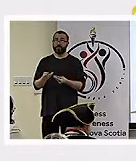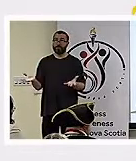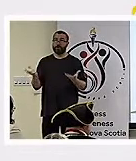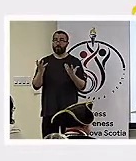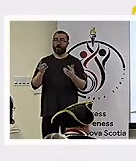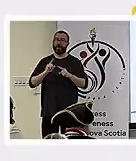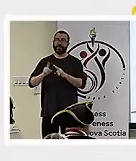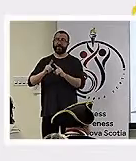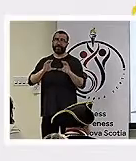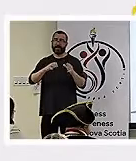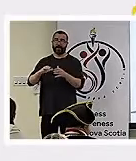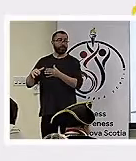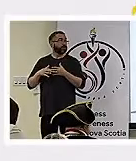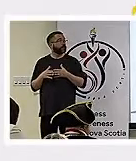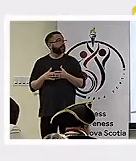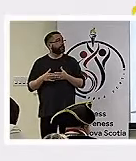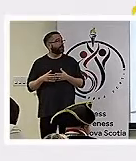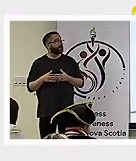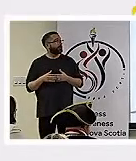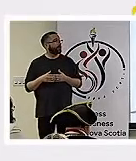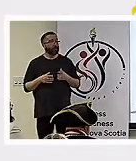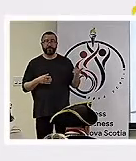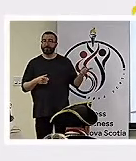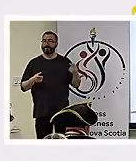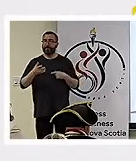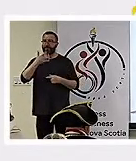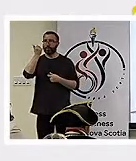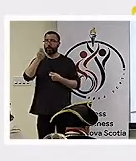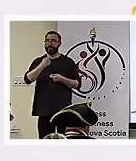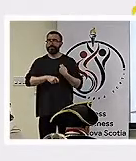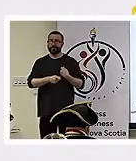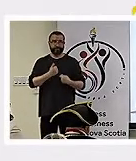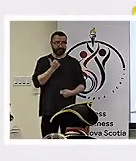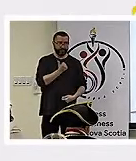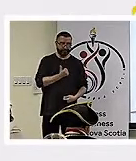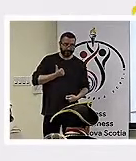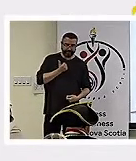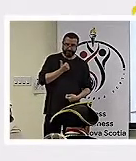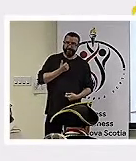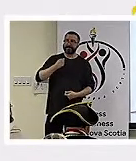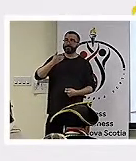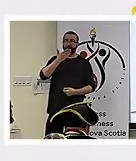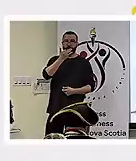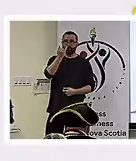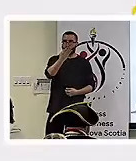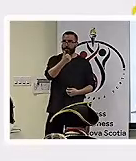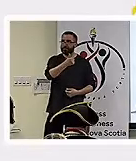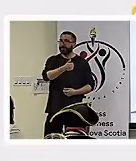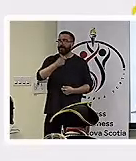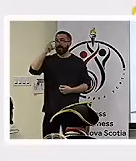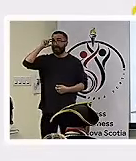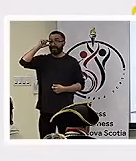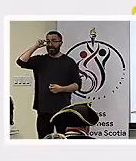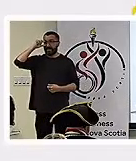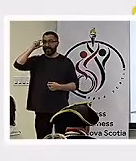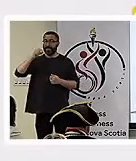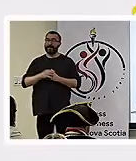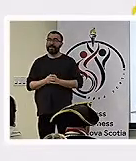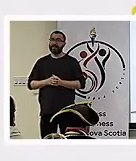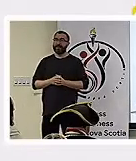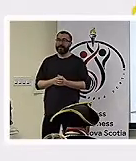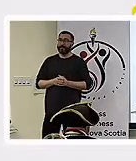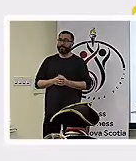So we've landed on some pretty special people, which we're going to. Oh. Good job, kid. Which we're going